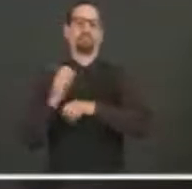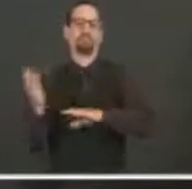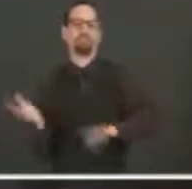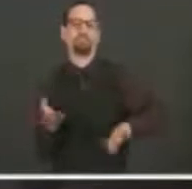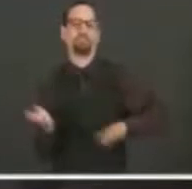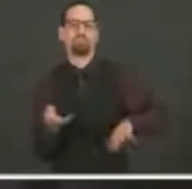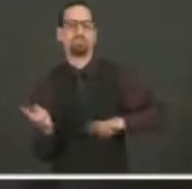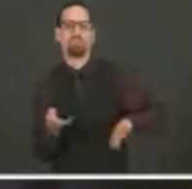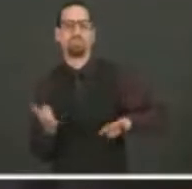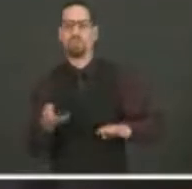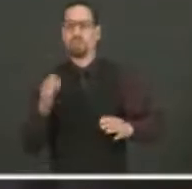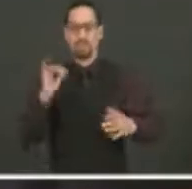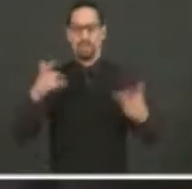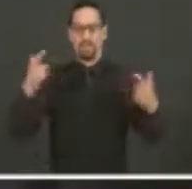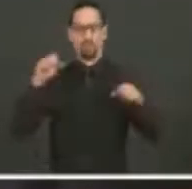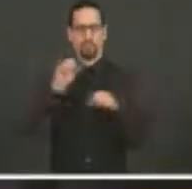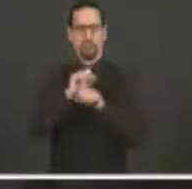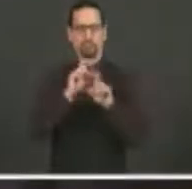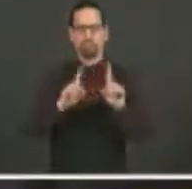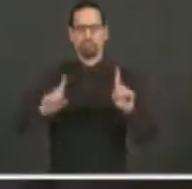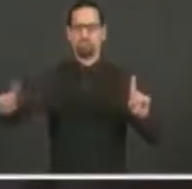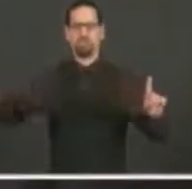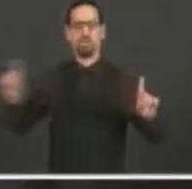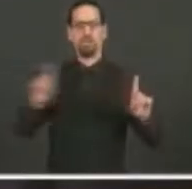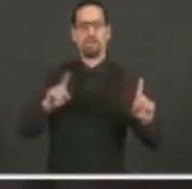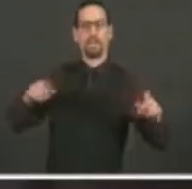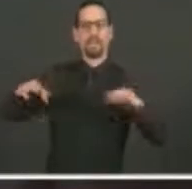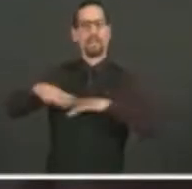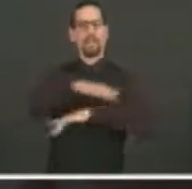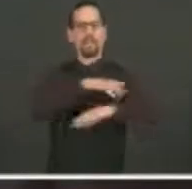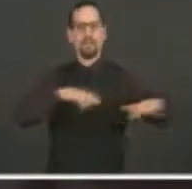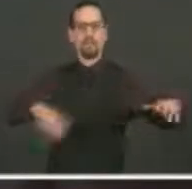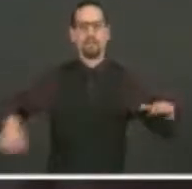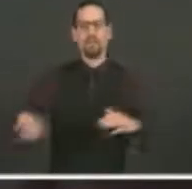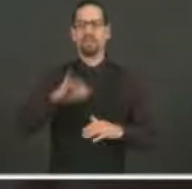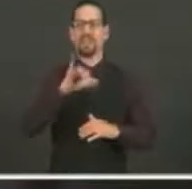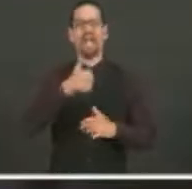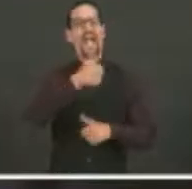is densely populated where,